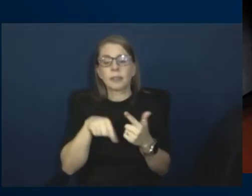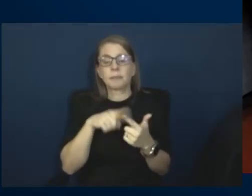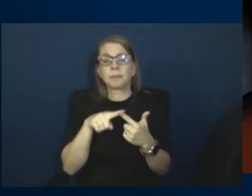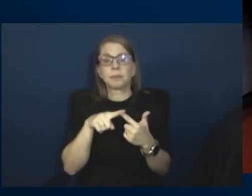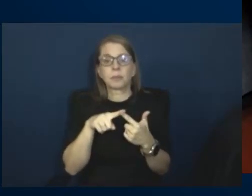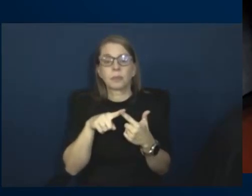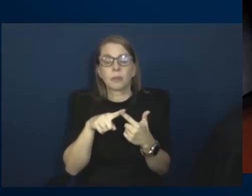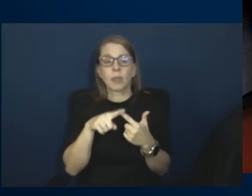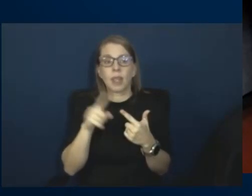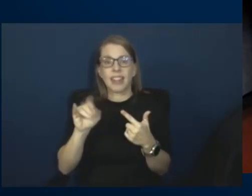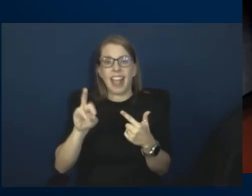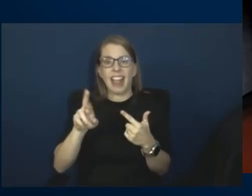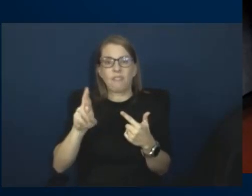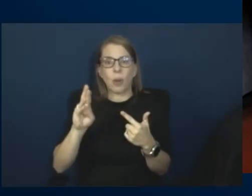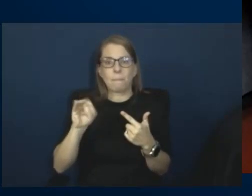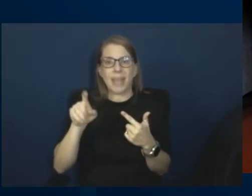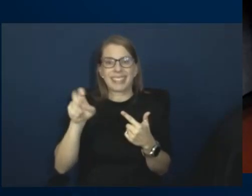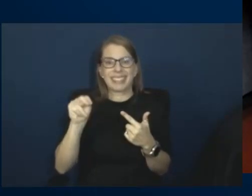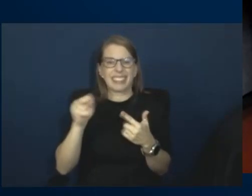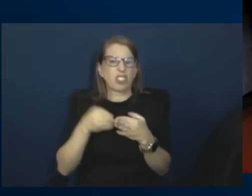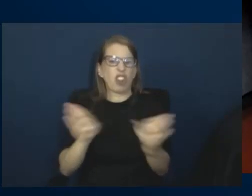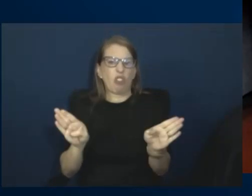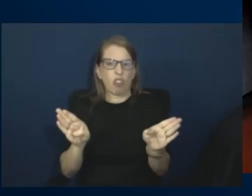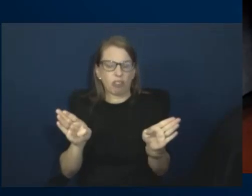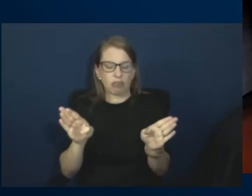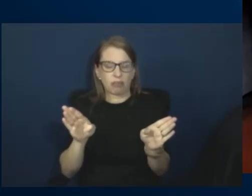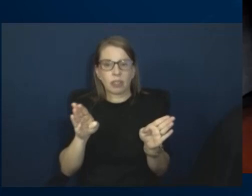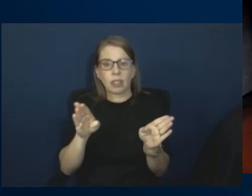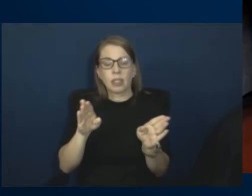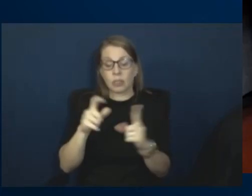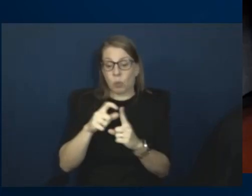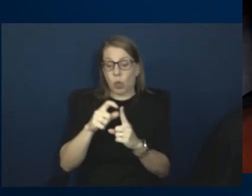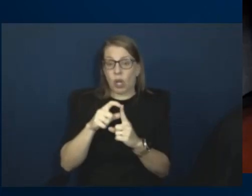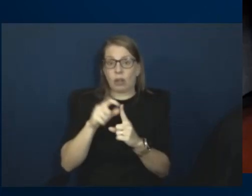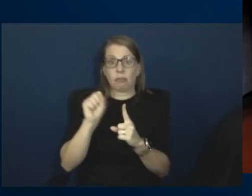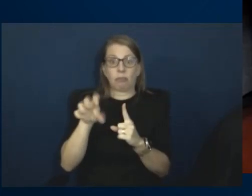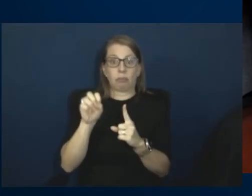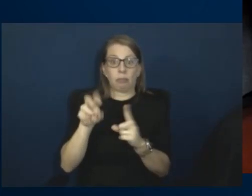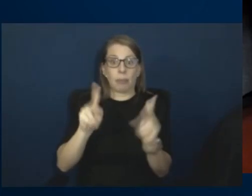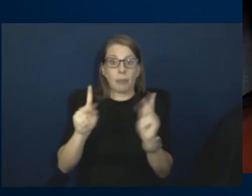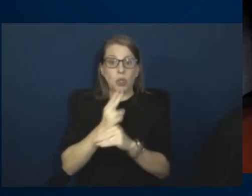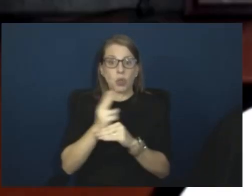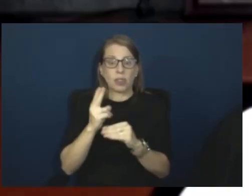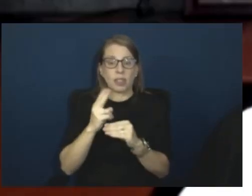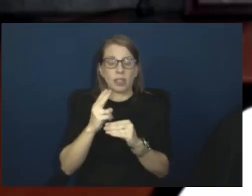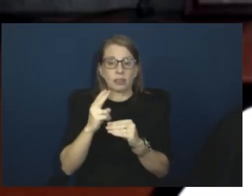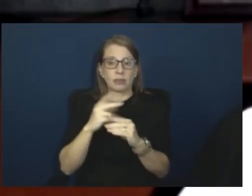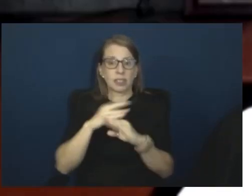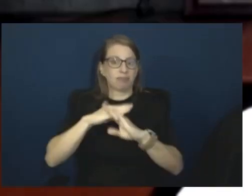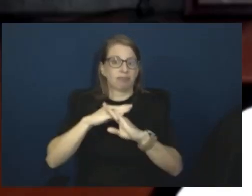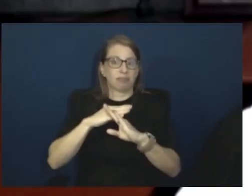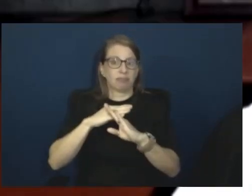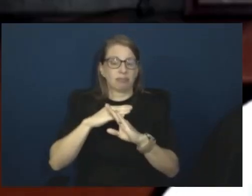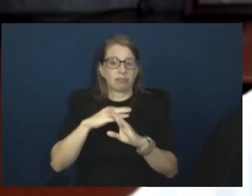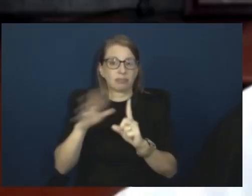ivermectin in general. But what do you think? What do you make of this word being thrown around and people using this to fight COVID?